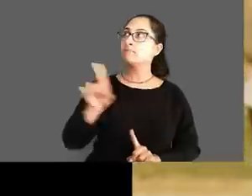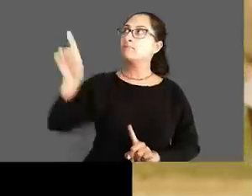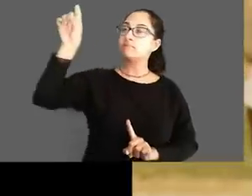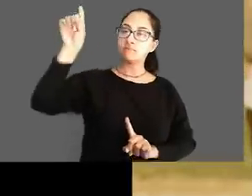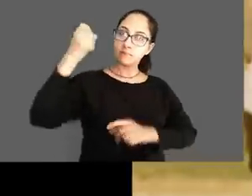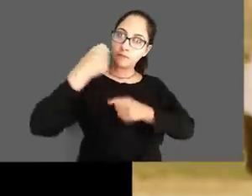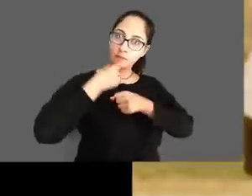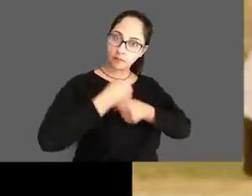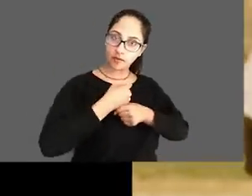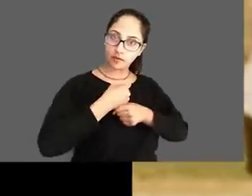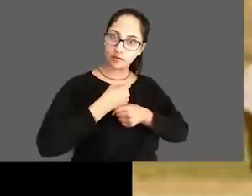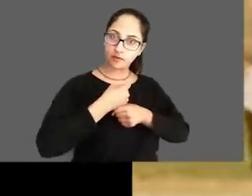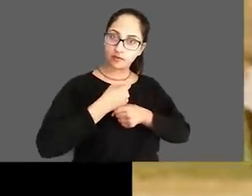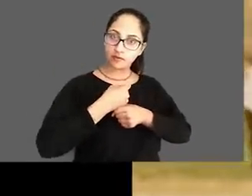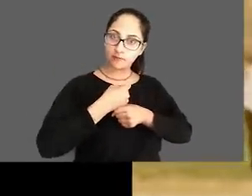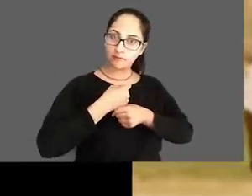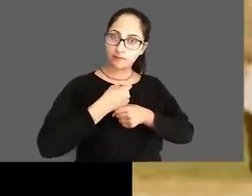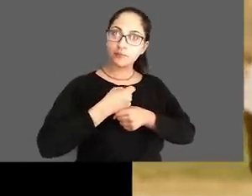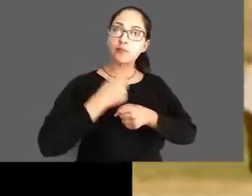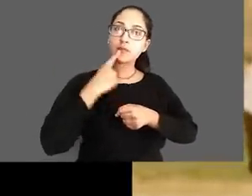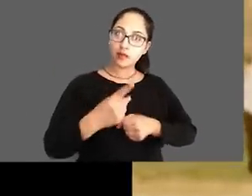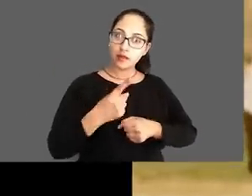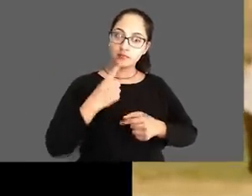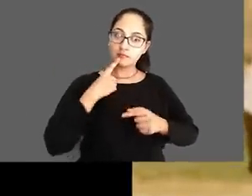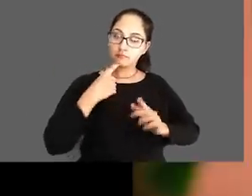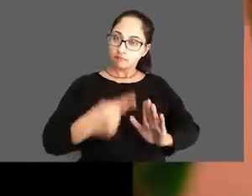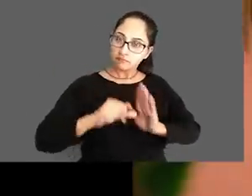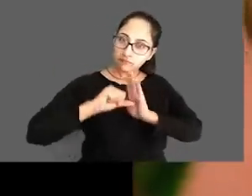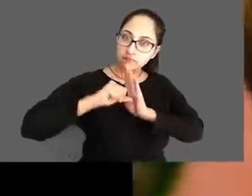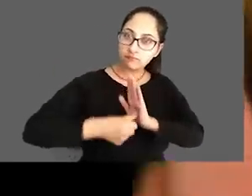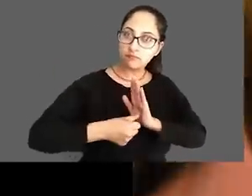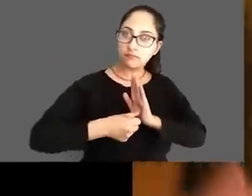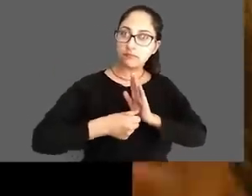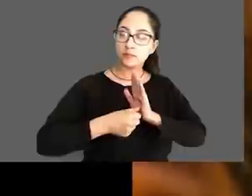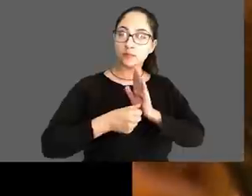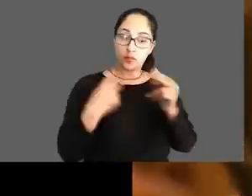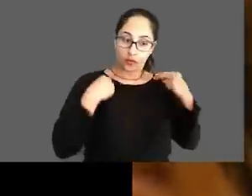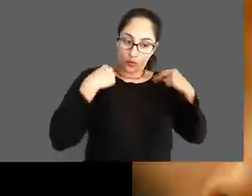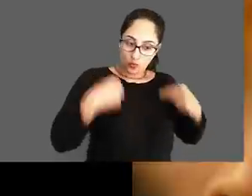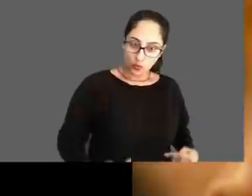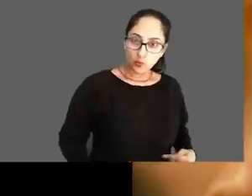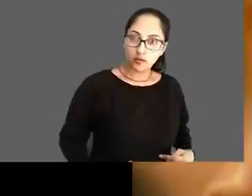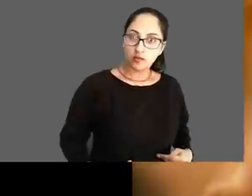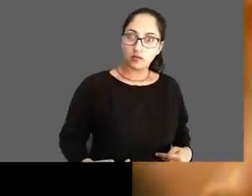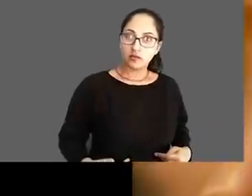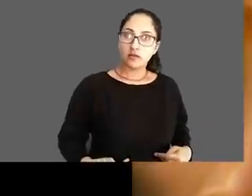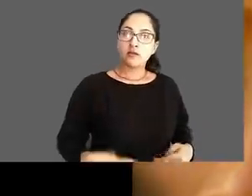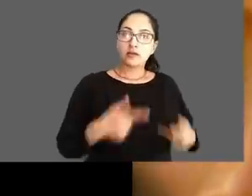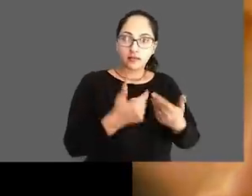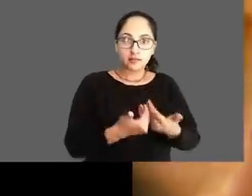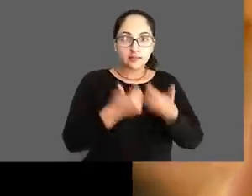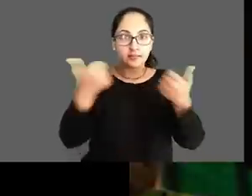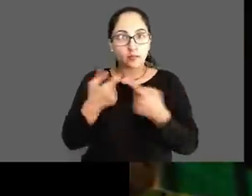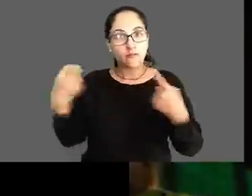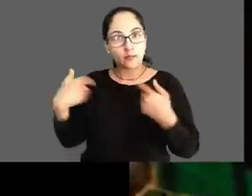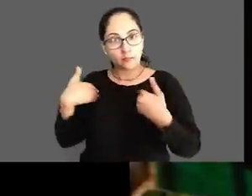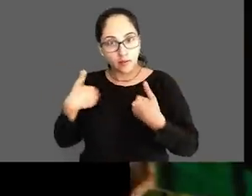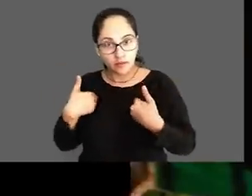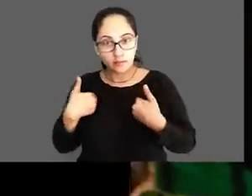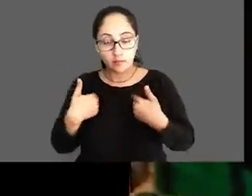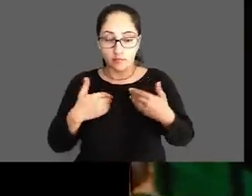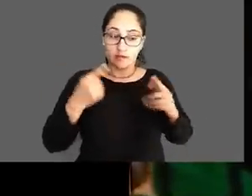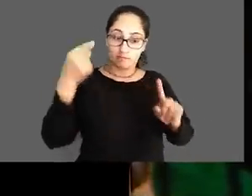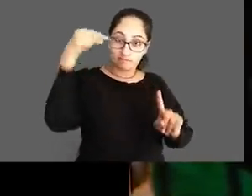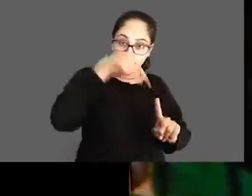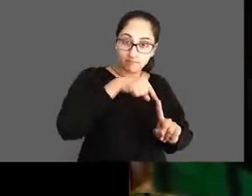the spiritual legacy which distinguishes the human race from all other forms of life. I